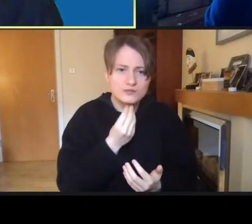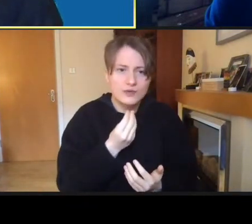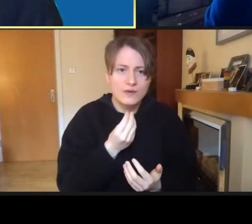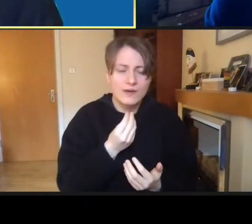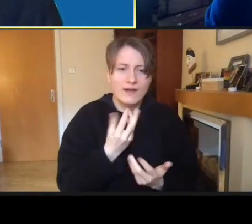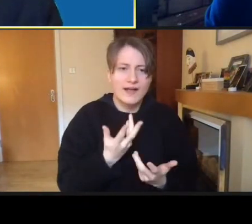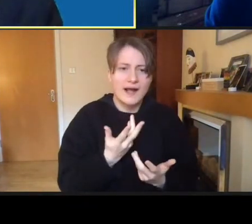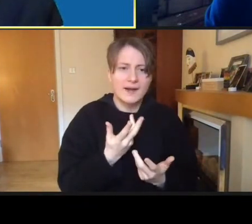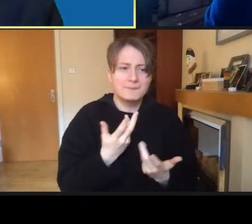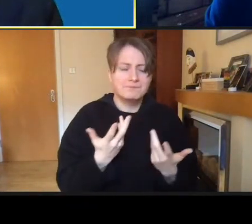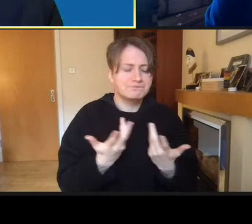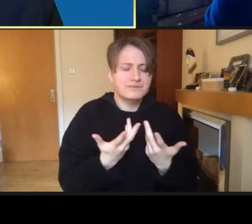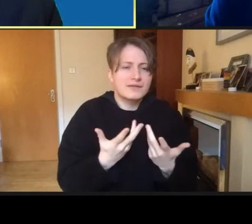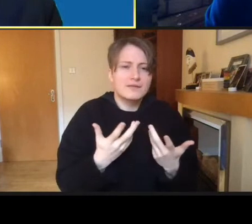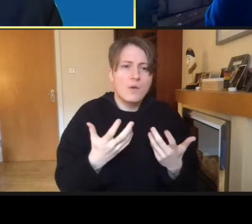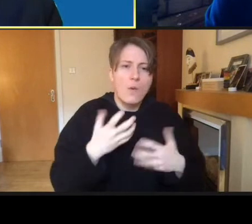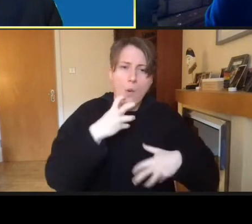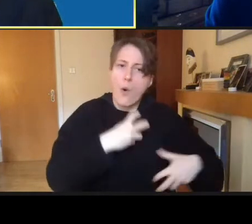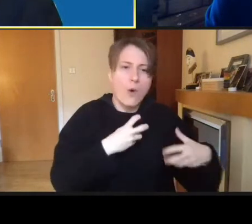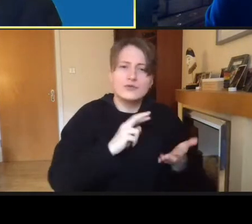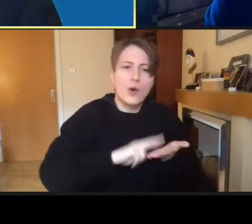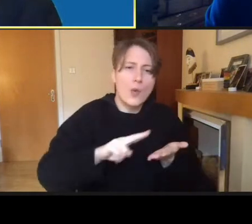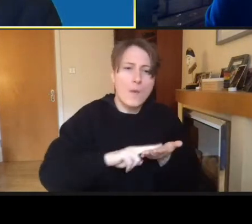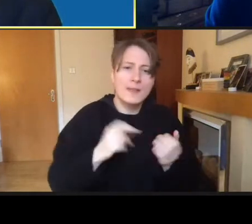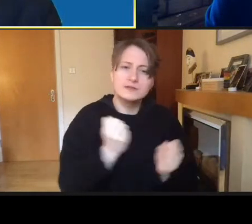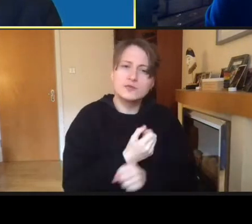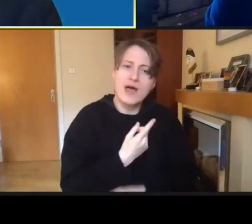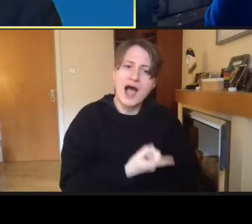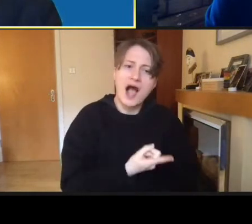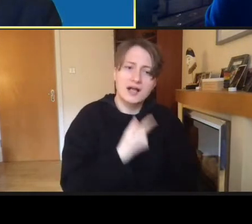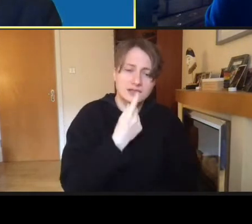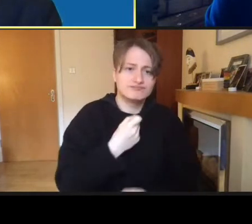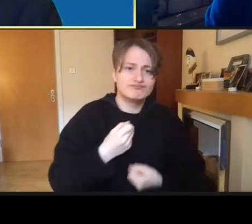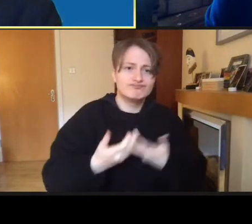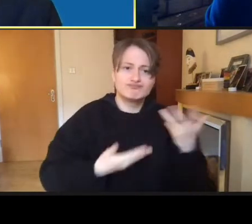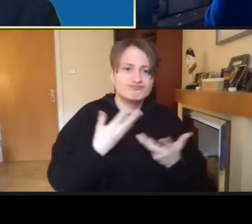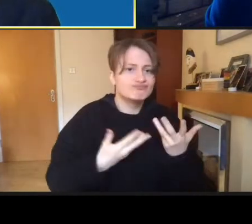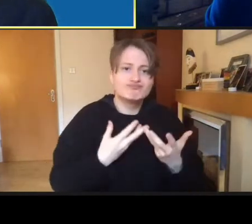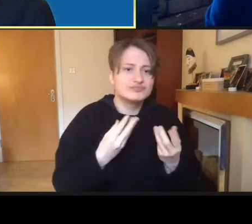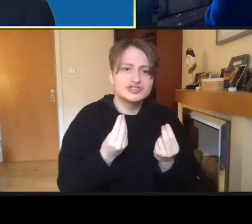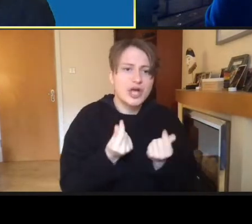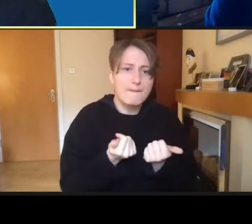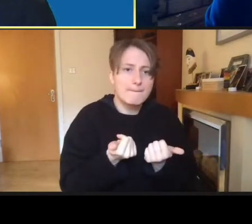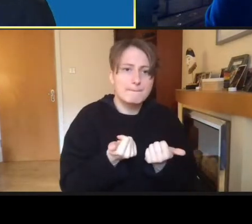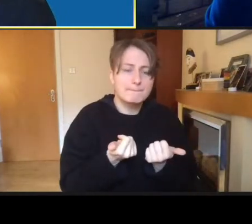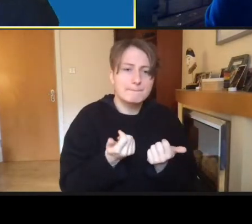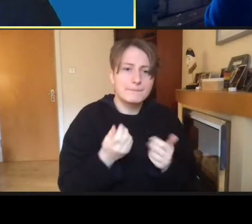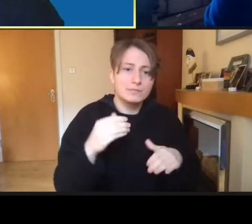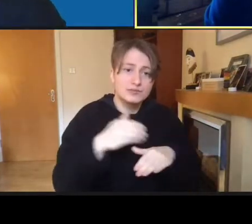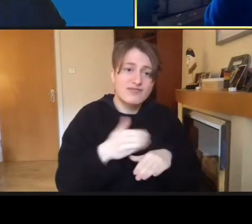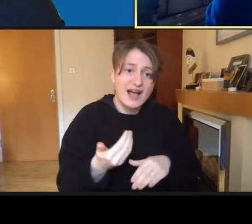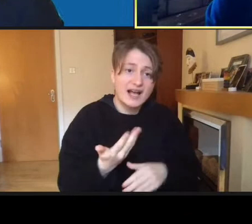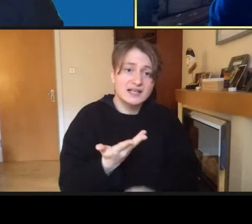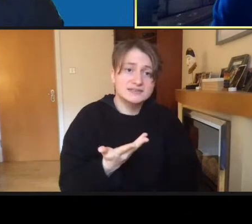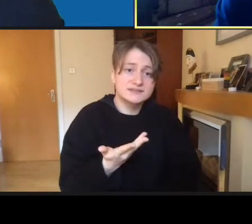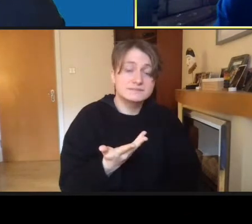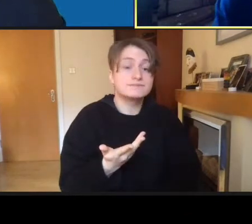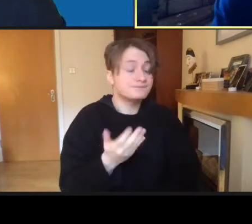you be able to kind of talk us through some of those techniques and how you produce them?